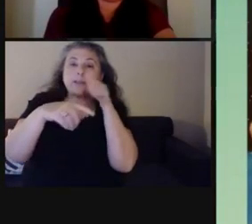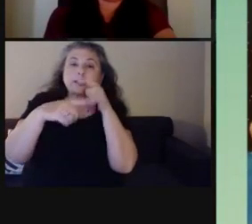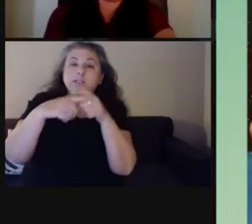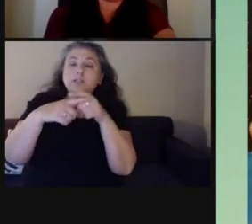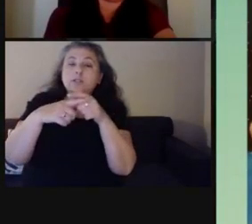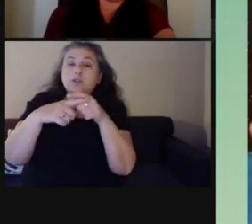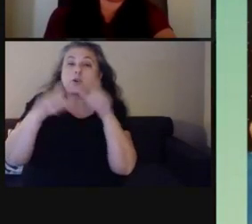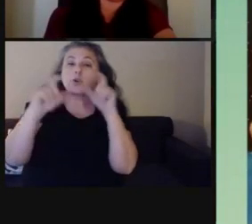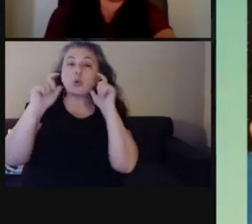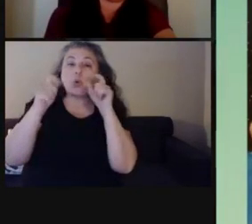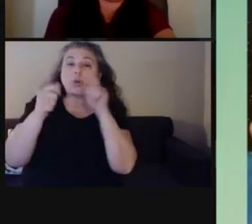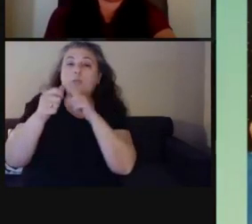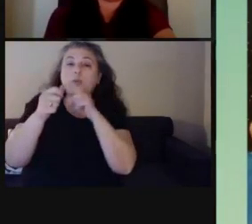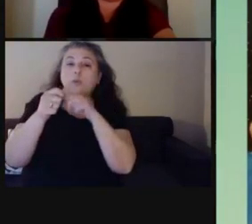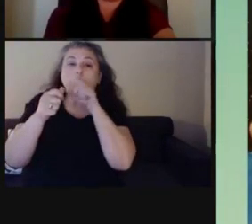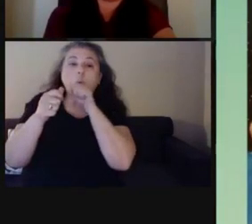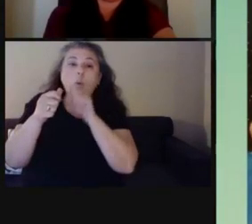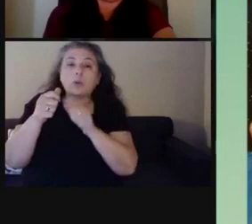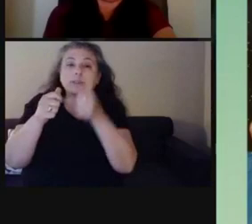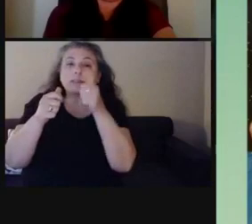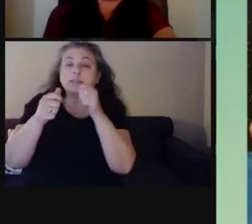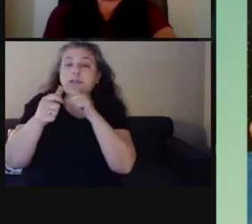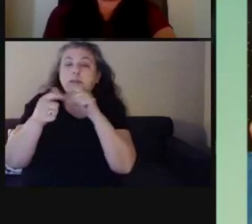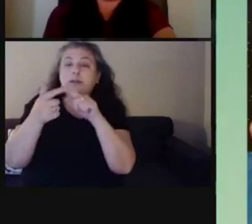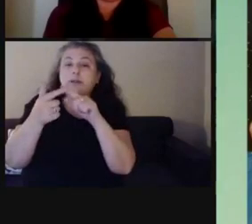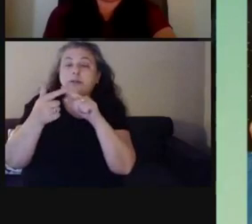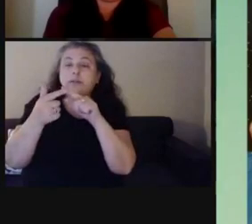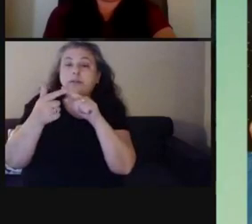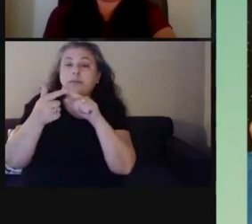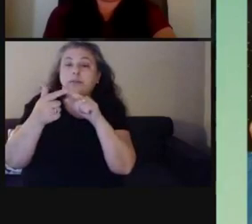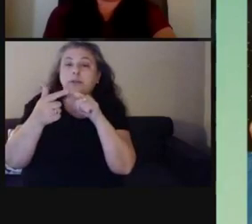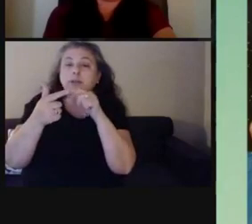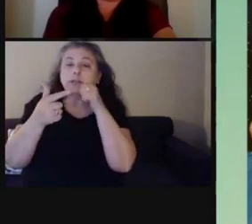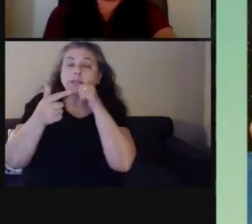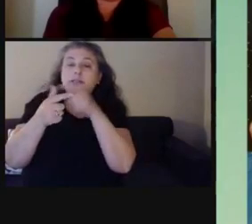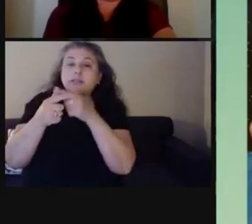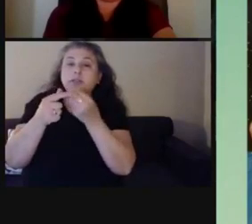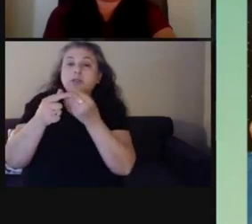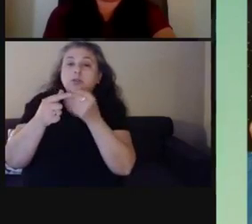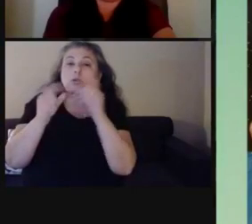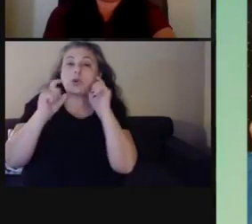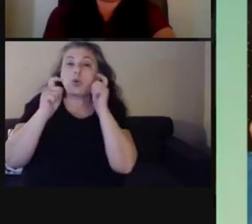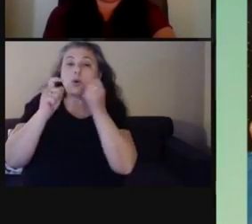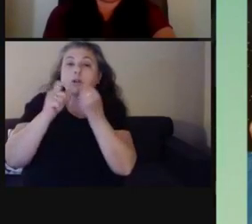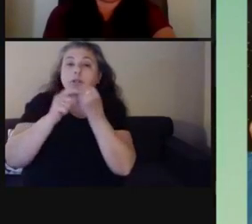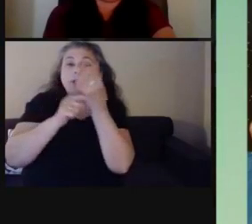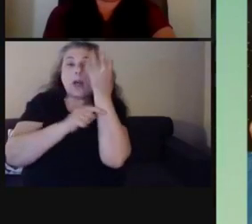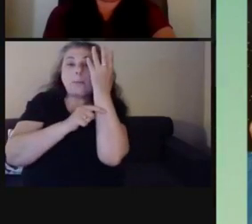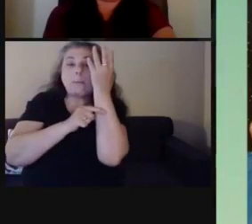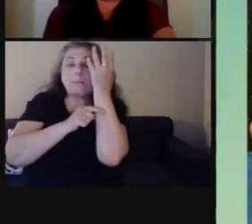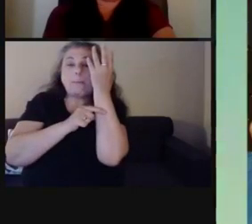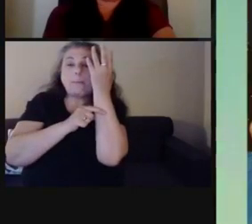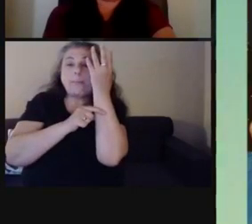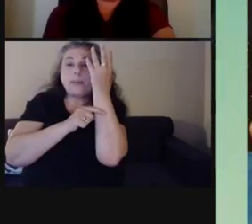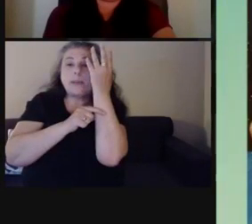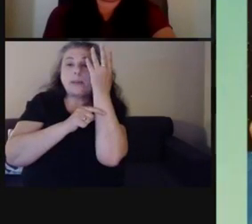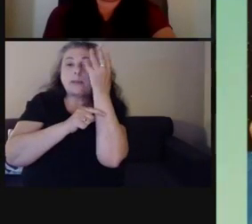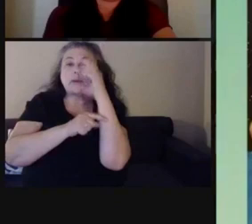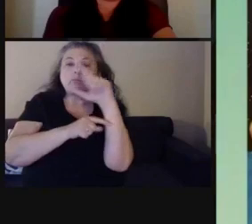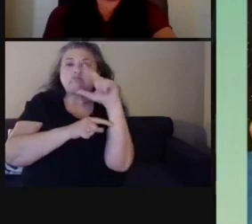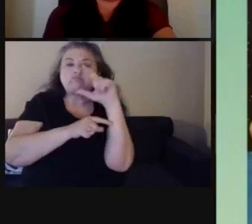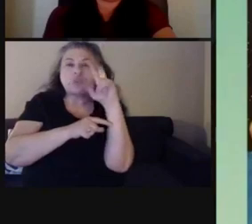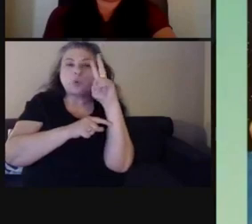first, which is the oldest sister. Once sister corn is up a couple inches, then